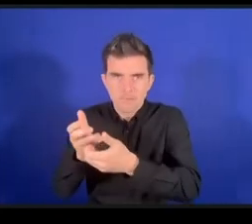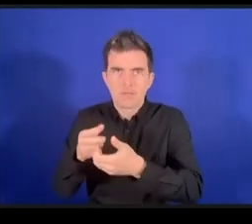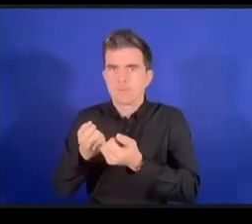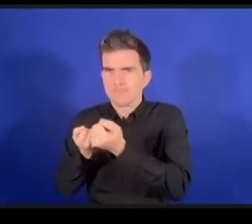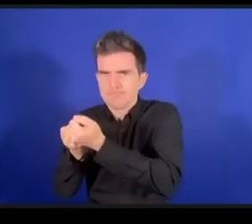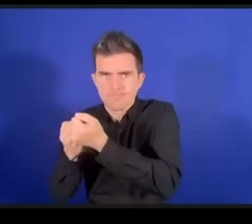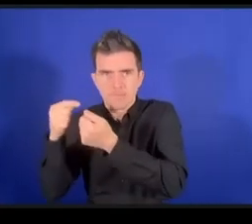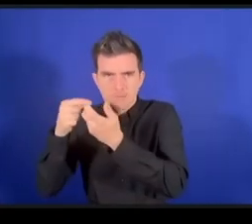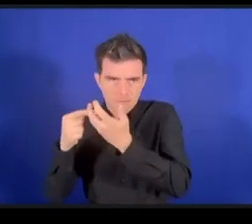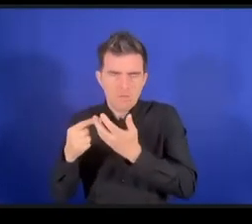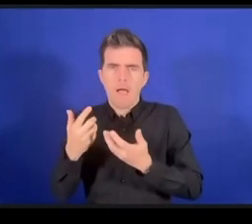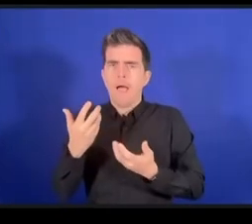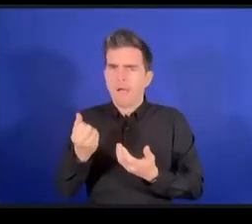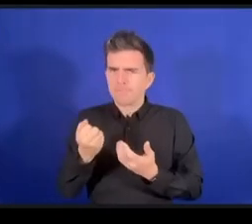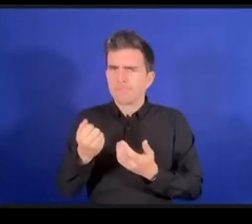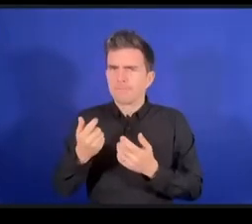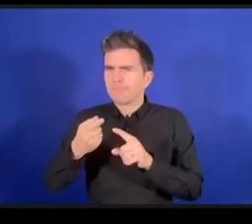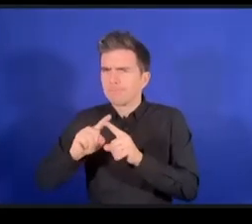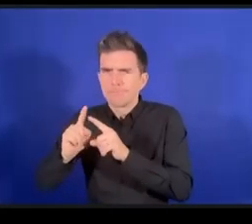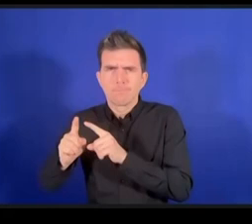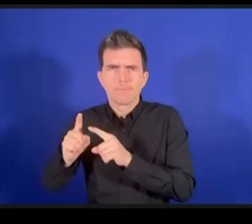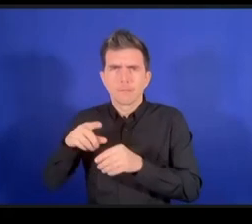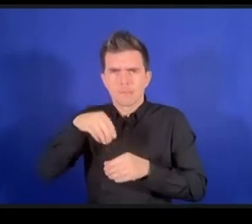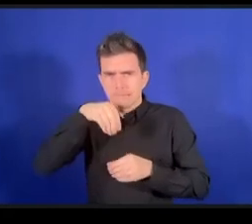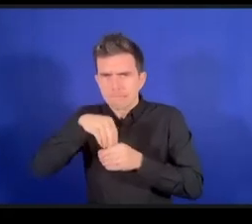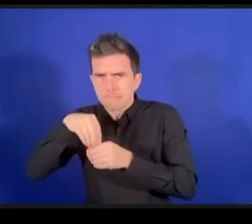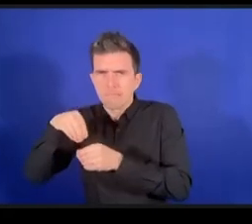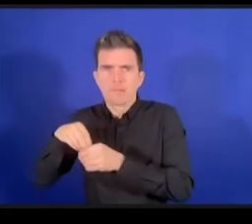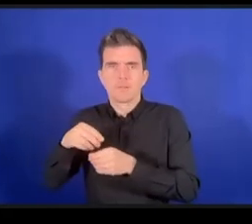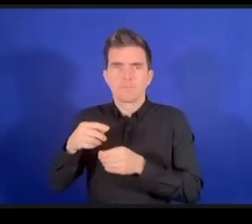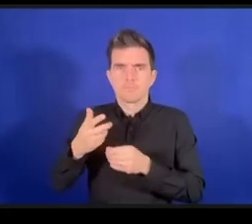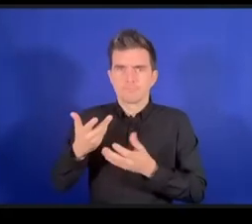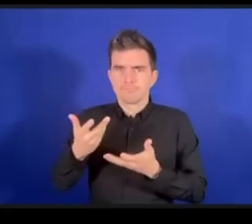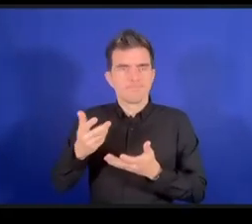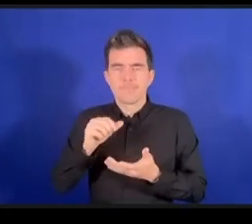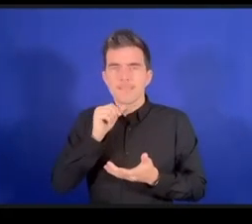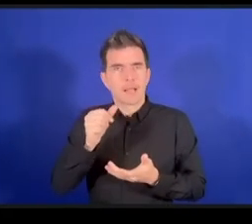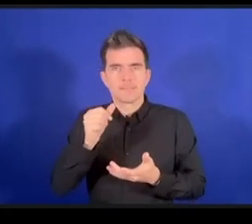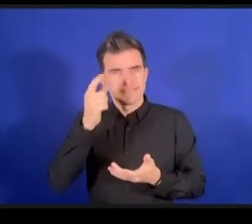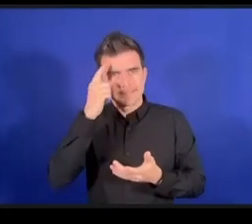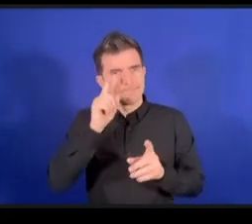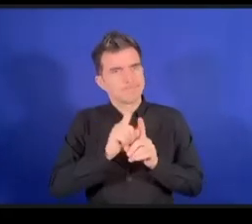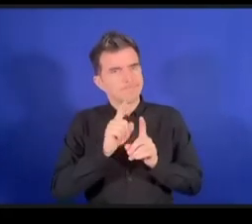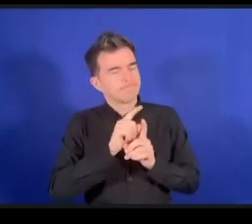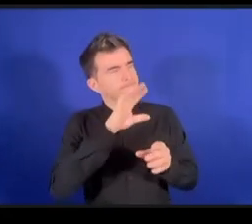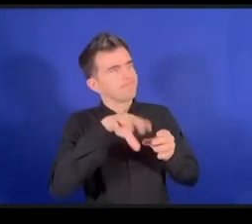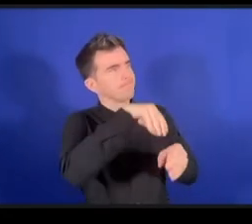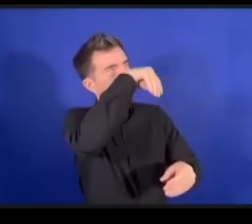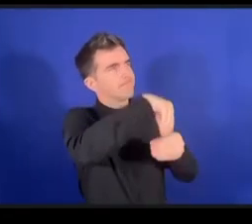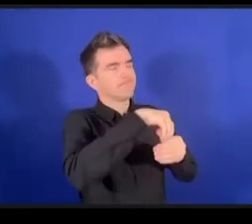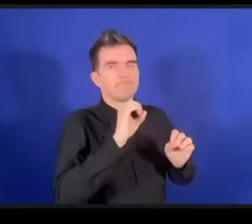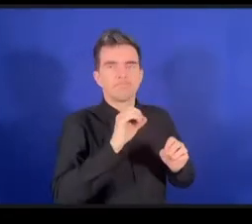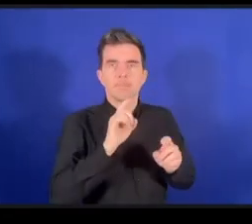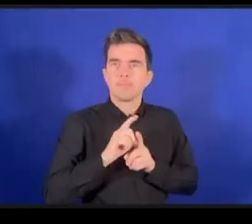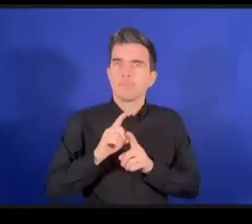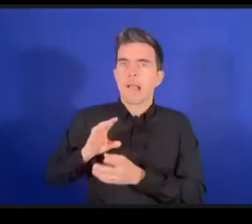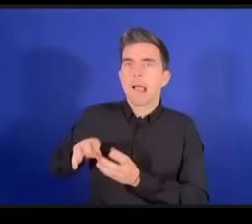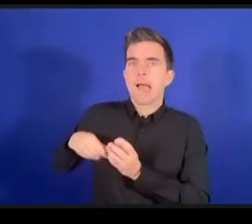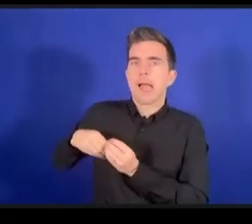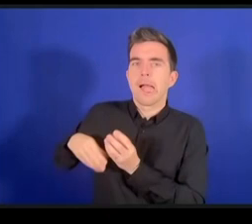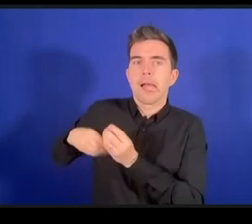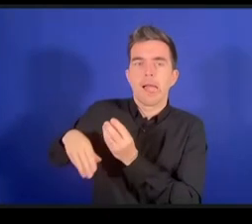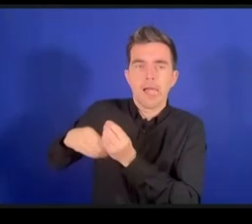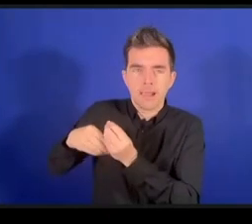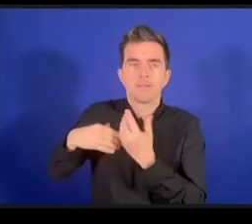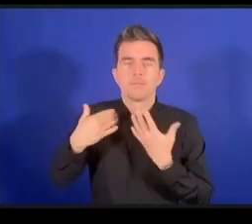sense, that these technologies could interact with that kind of content,